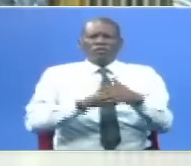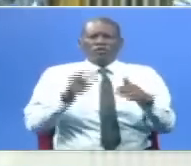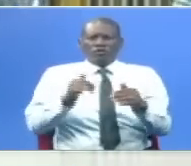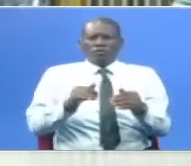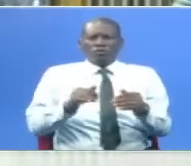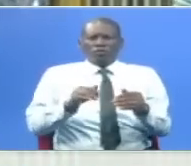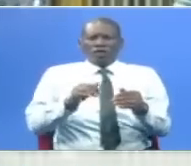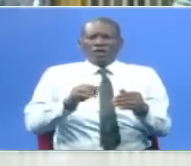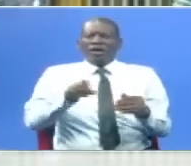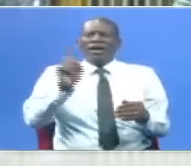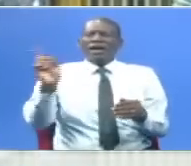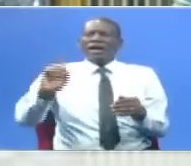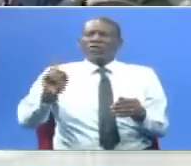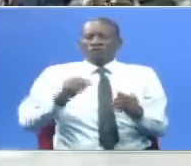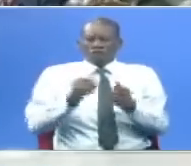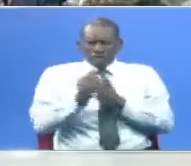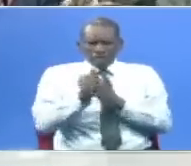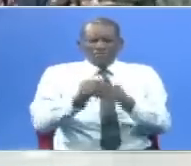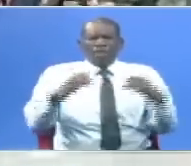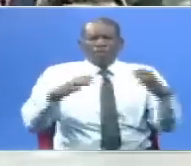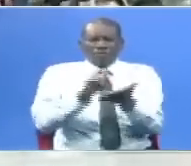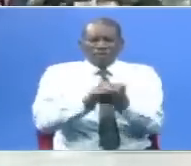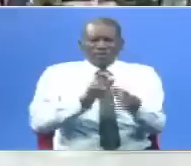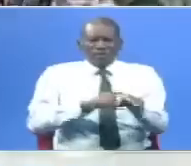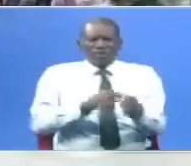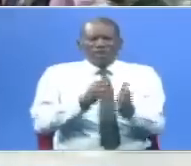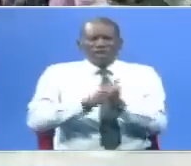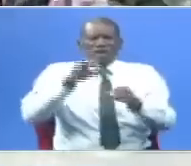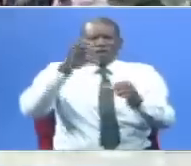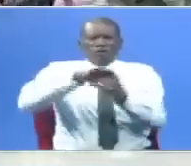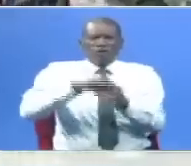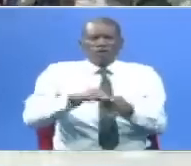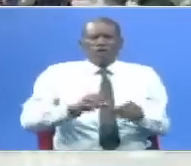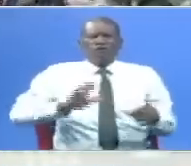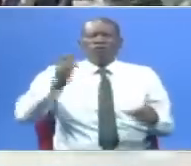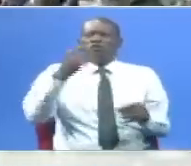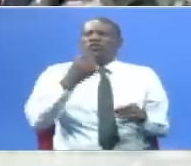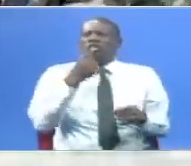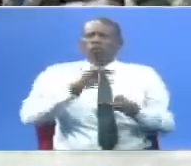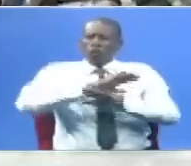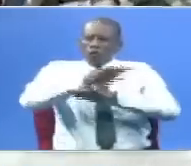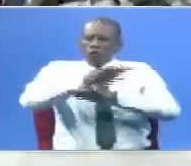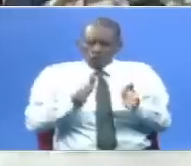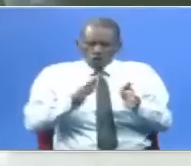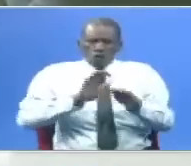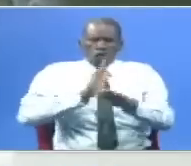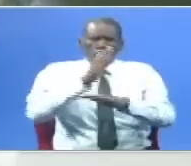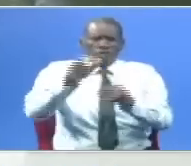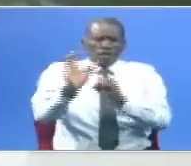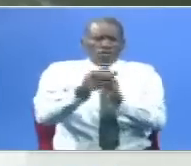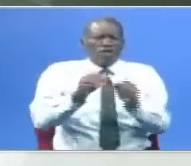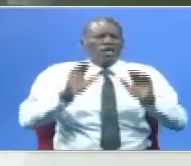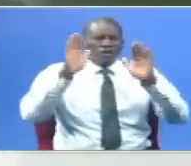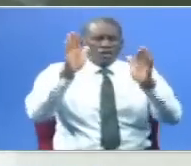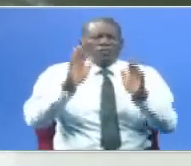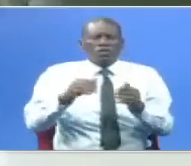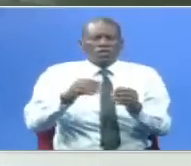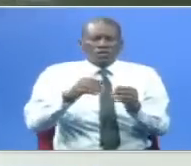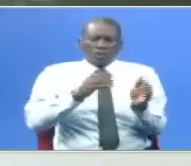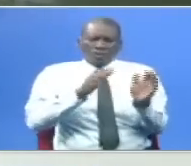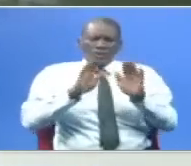the dominant party then, and the network President Moi had placed all over the country, was a critical infrastructure in campaigning